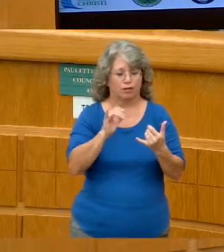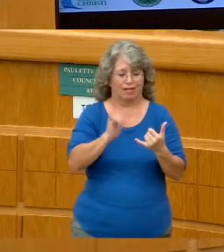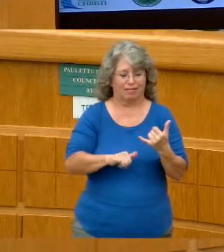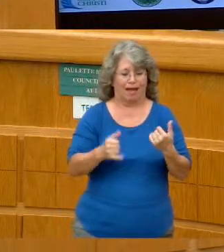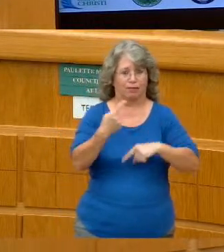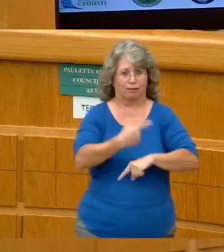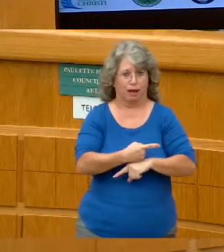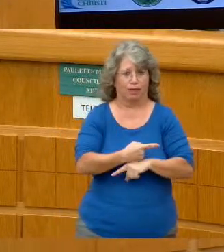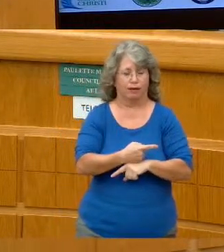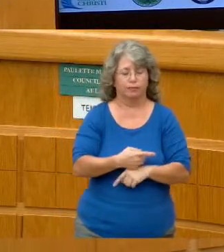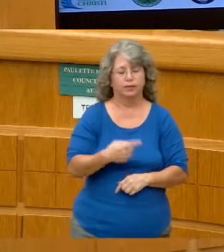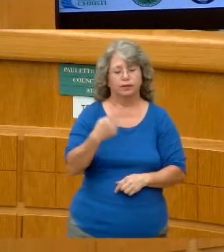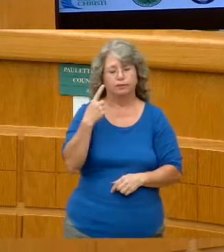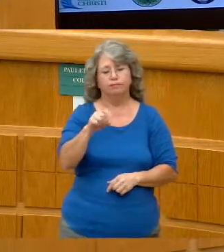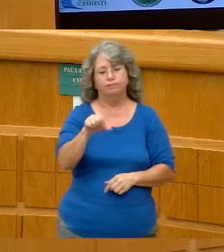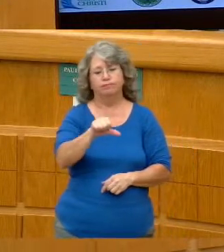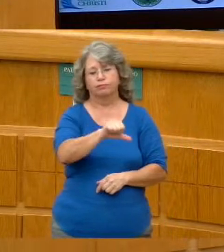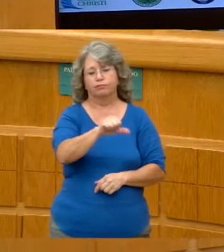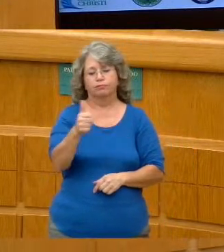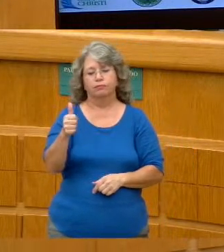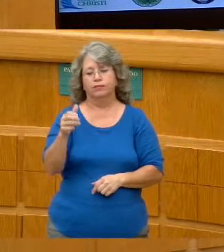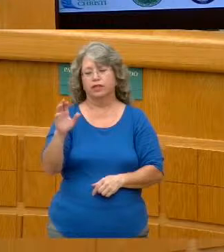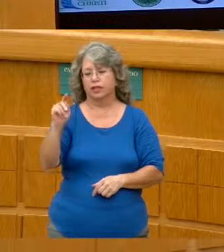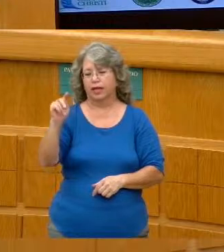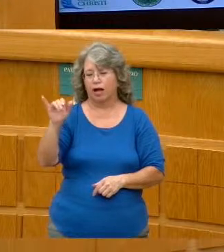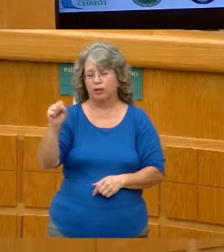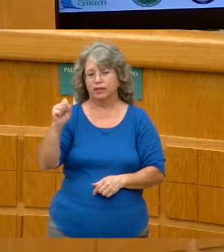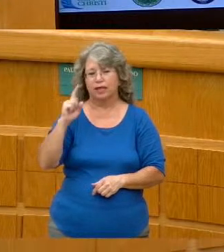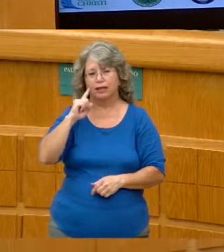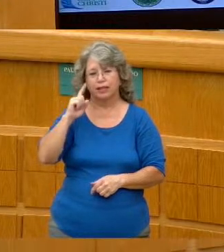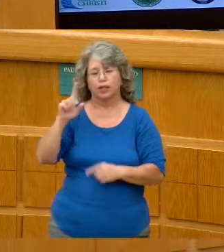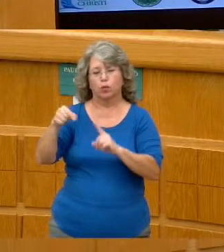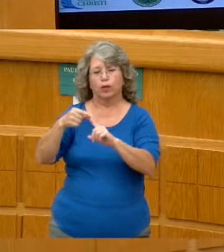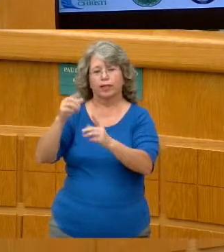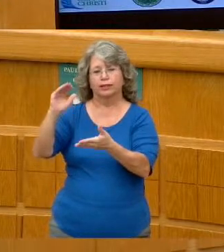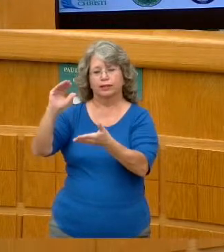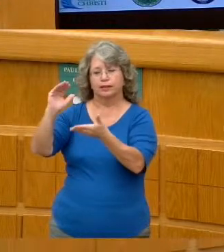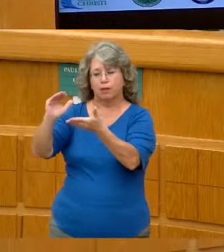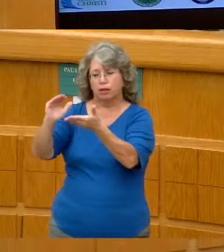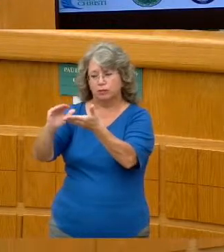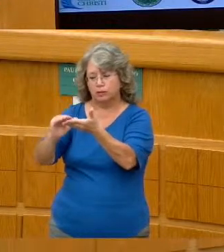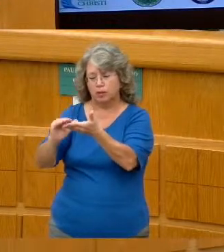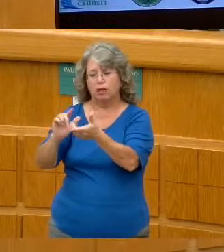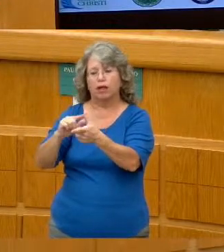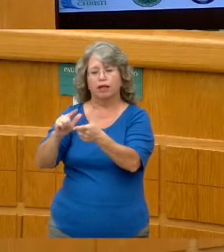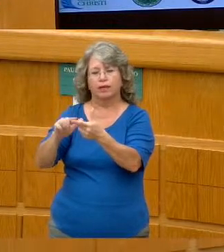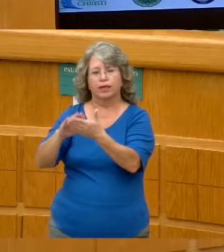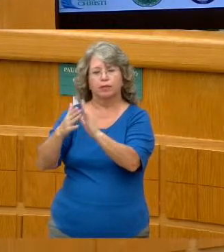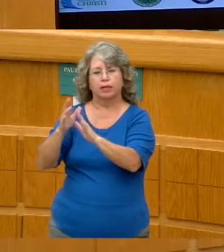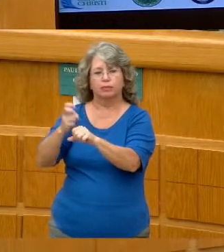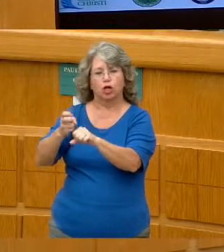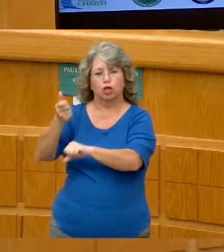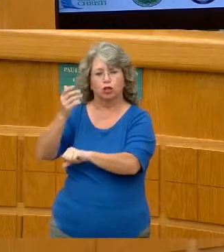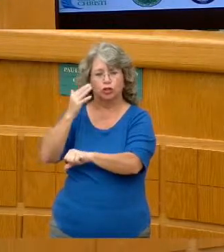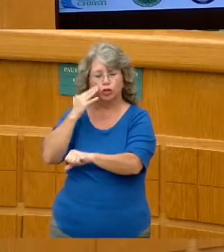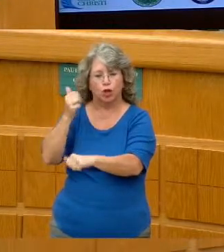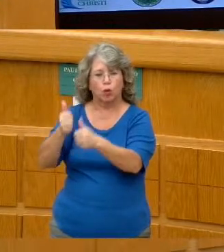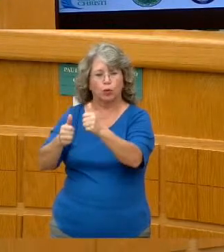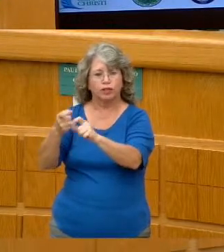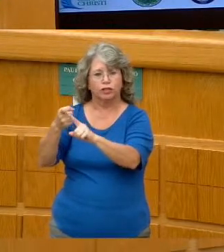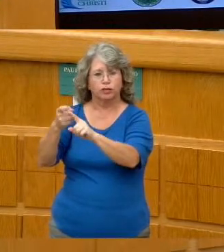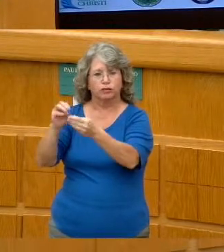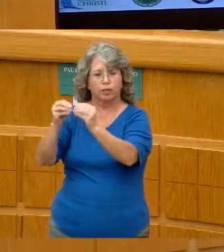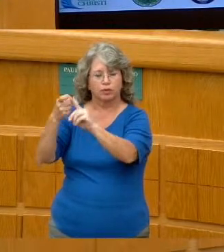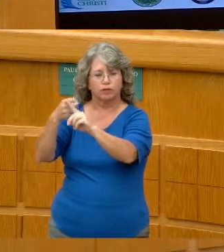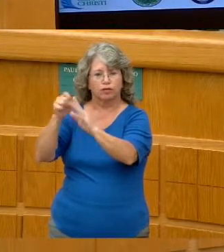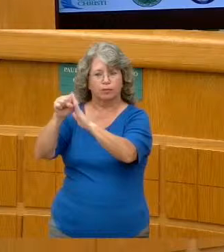other counties, I think the smaller the dumps get, the harder it is to know that it was a data dump. But then the less effect